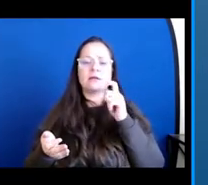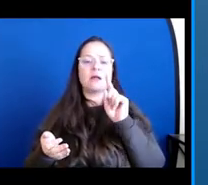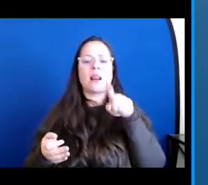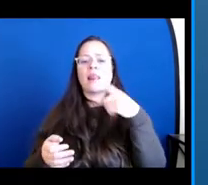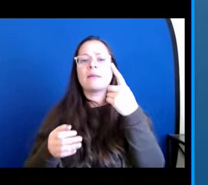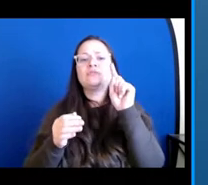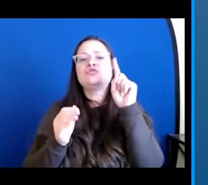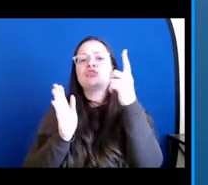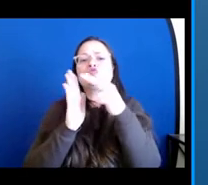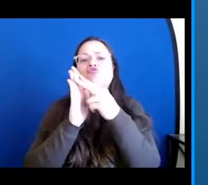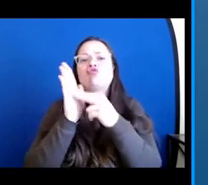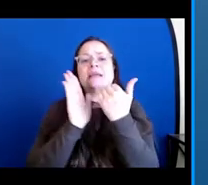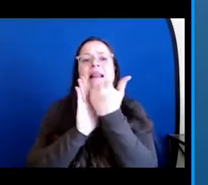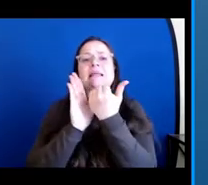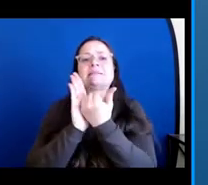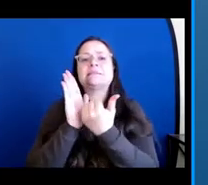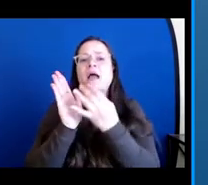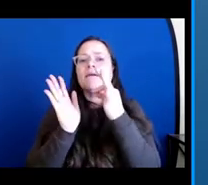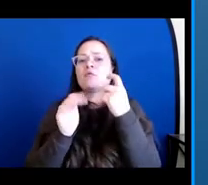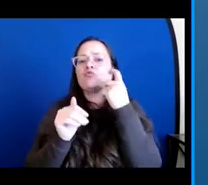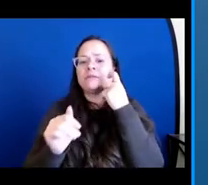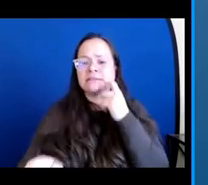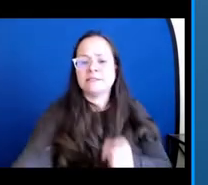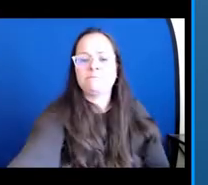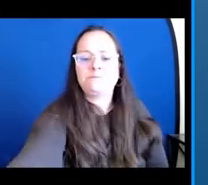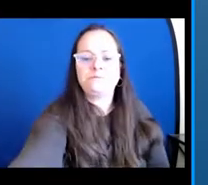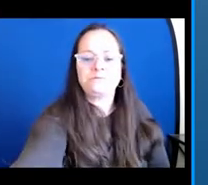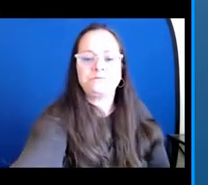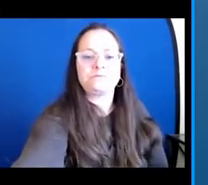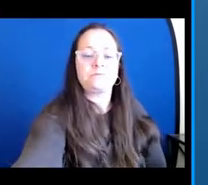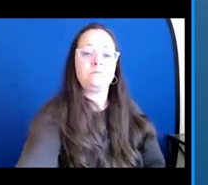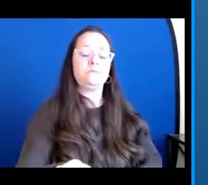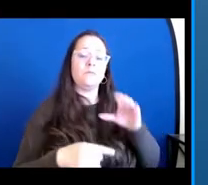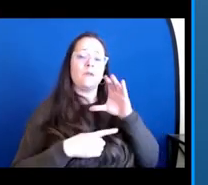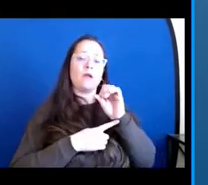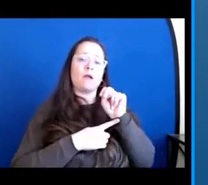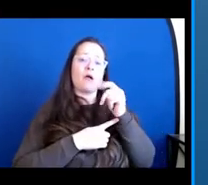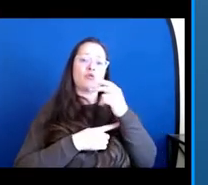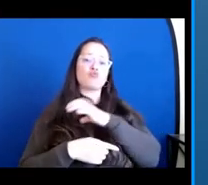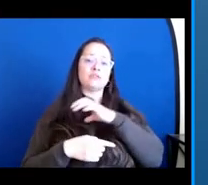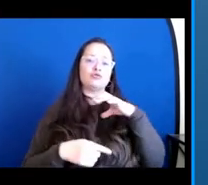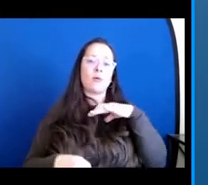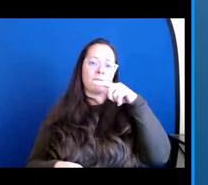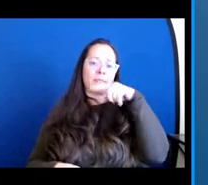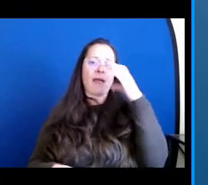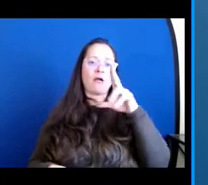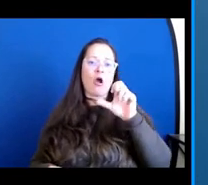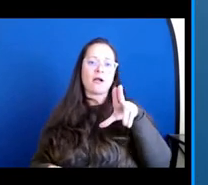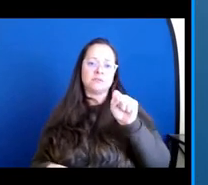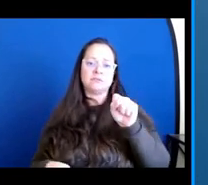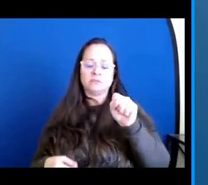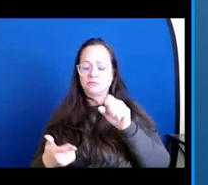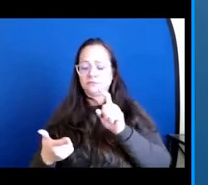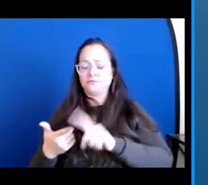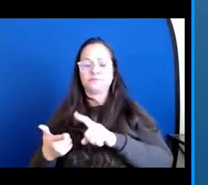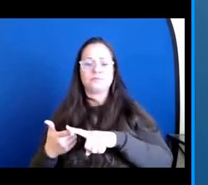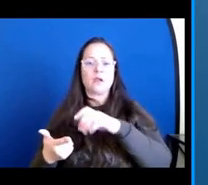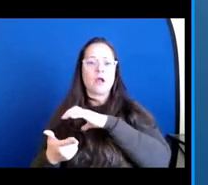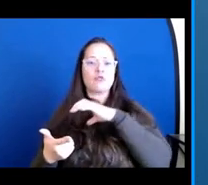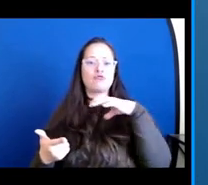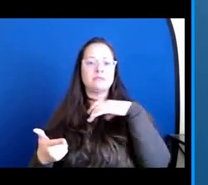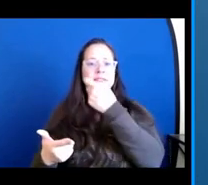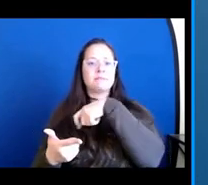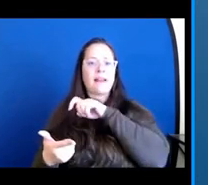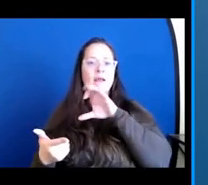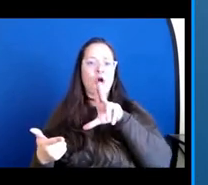a list of the most recent the Congressional Black Caucus CBC pack Congressional Hispanic caucus